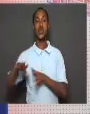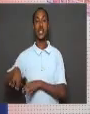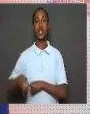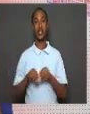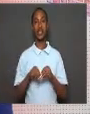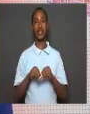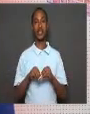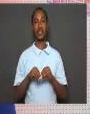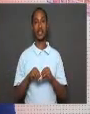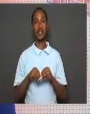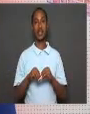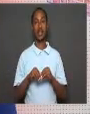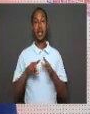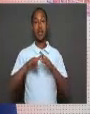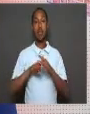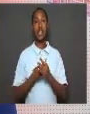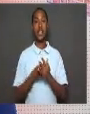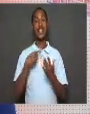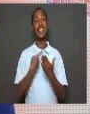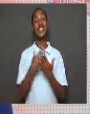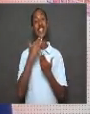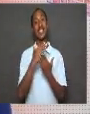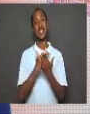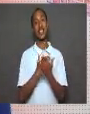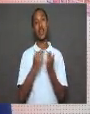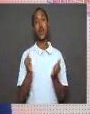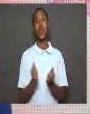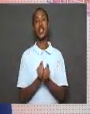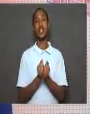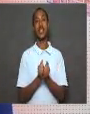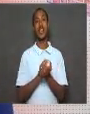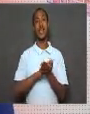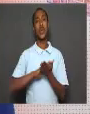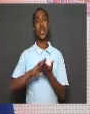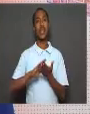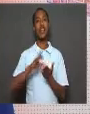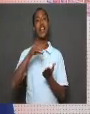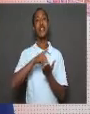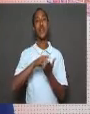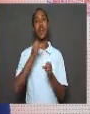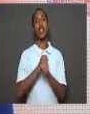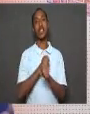Students, let us begin this lesson with a quick review activity.